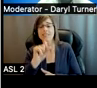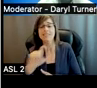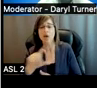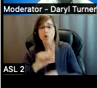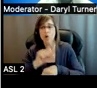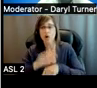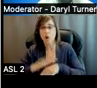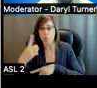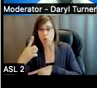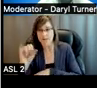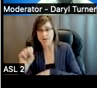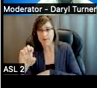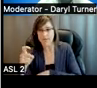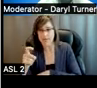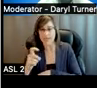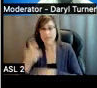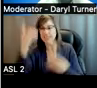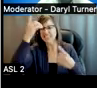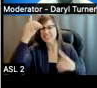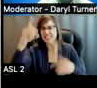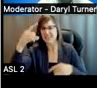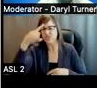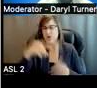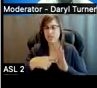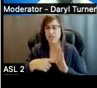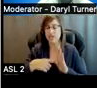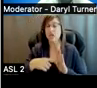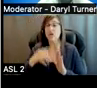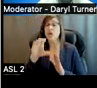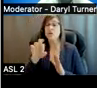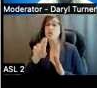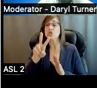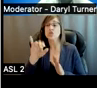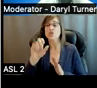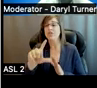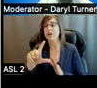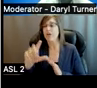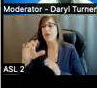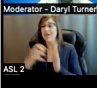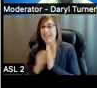sex diseases, for example, cervical cancer, prostate cancer,